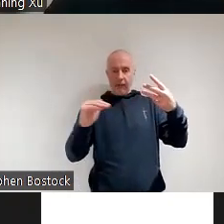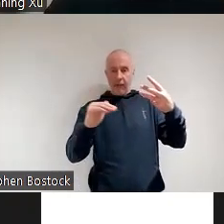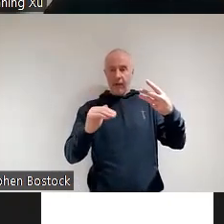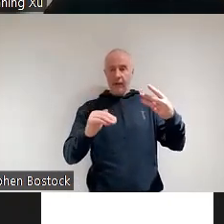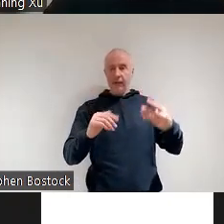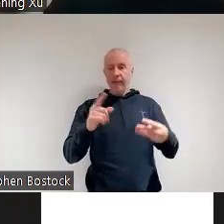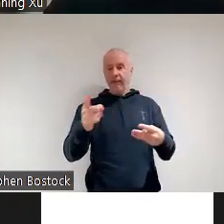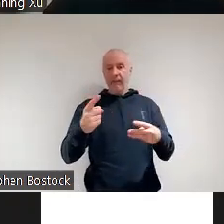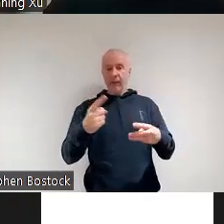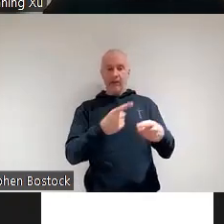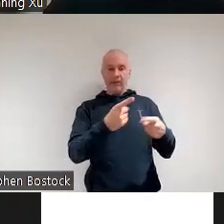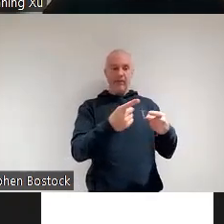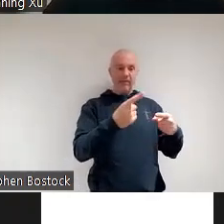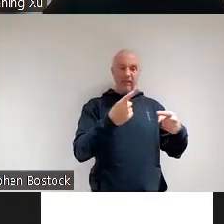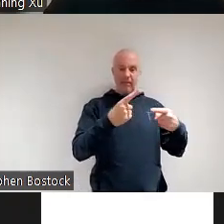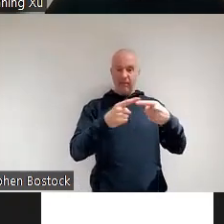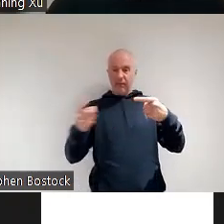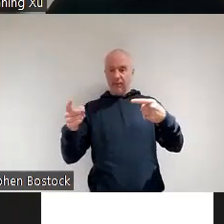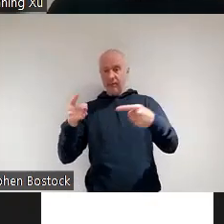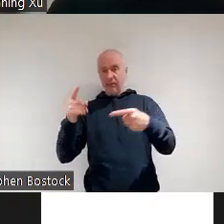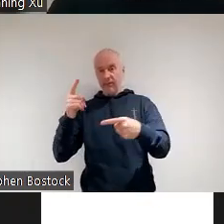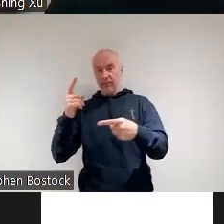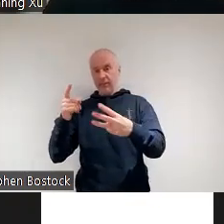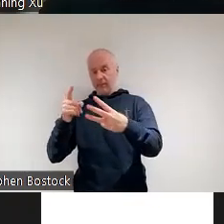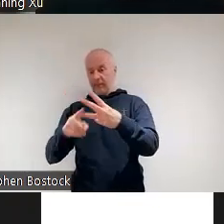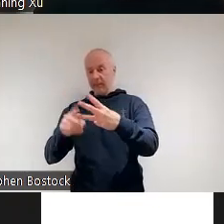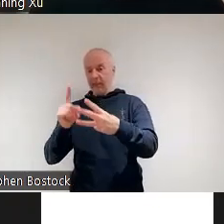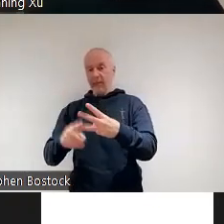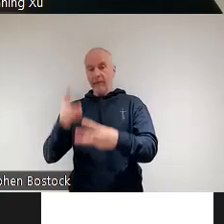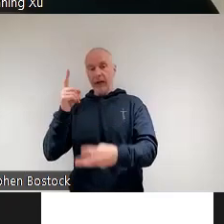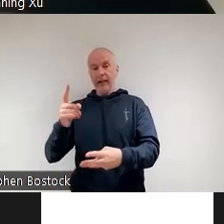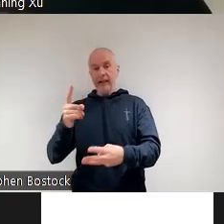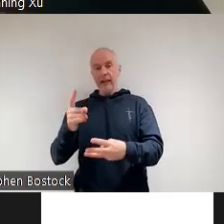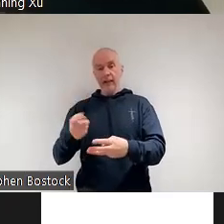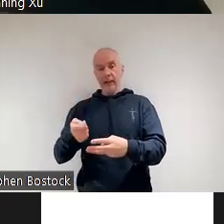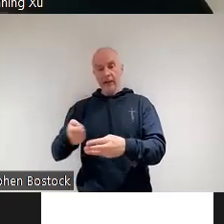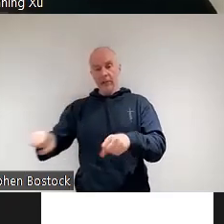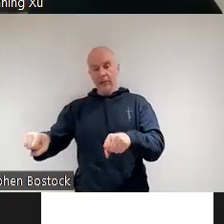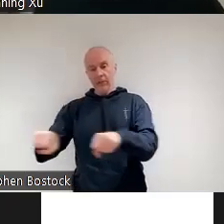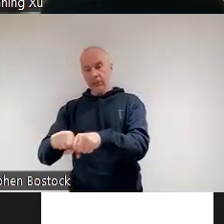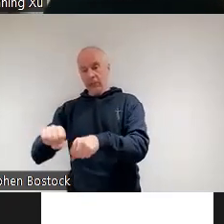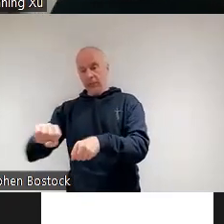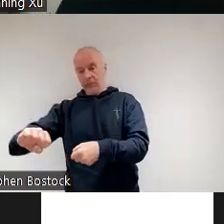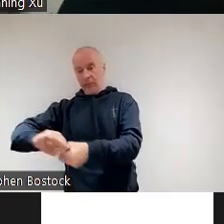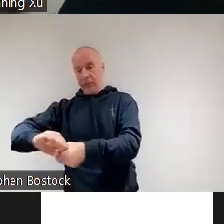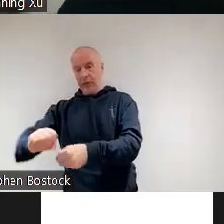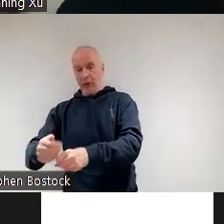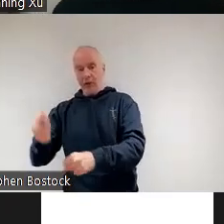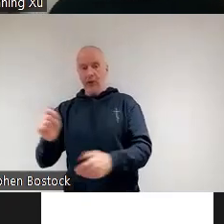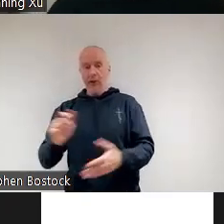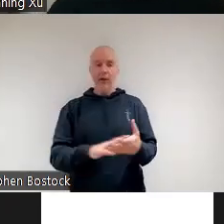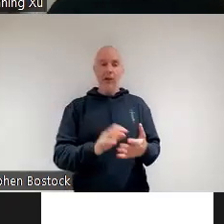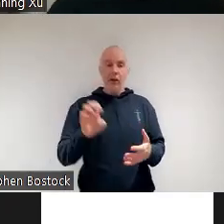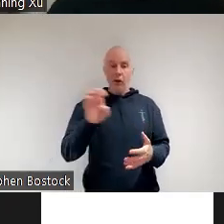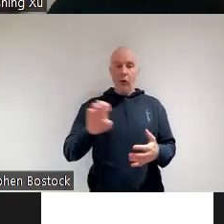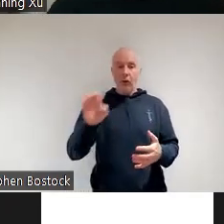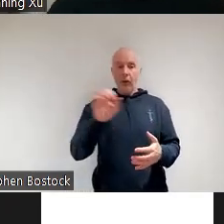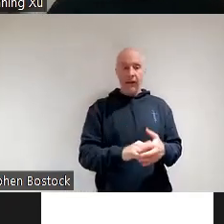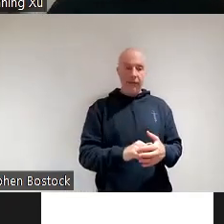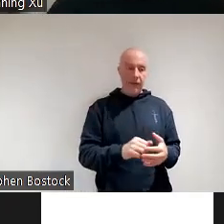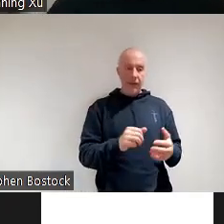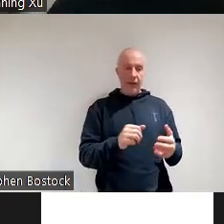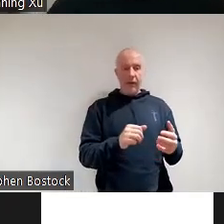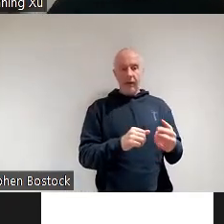when you move on to Europe, which is more regulated by IEC standard, they have mode 1, mode 2, mode 3, mode 4. So basically